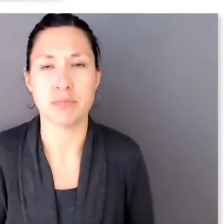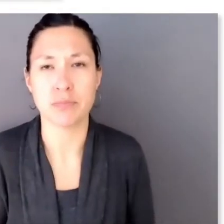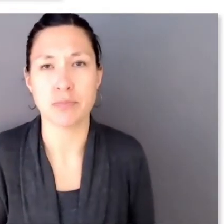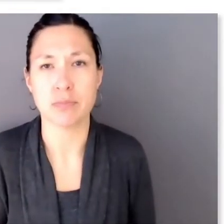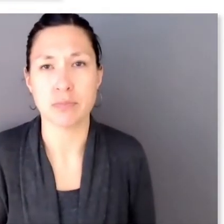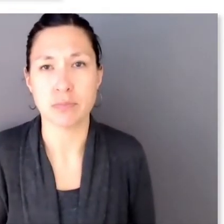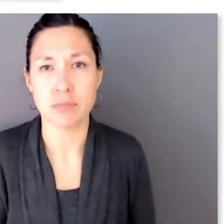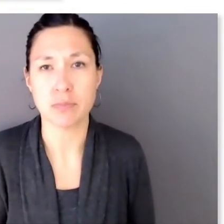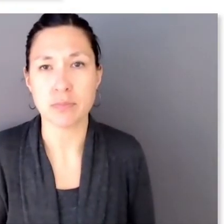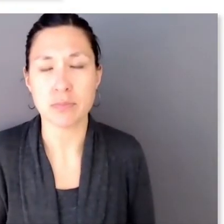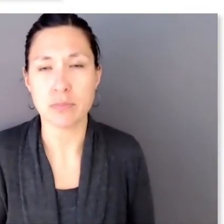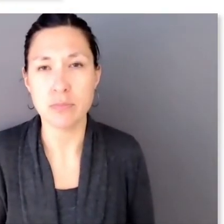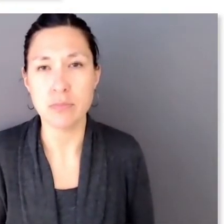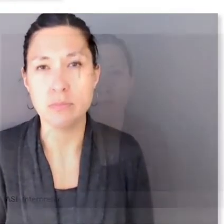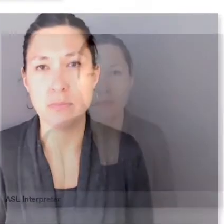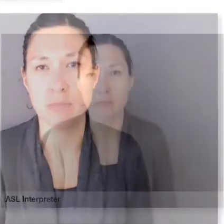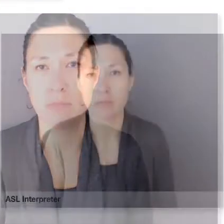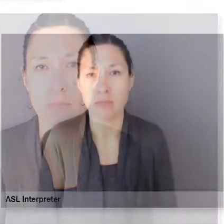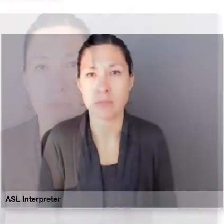Yeah, I think